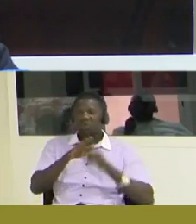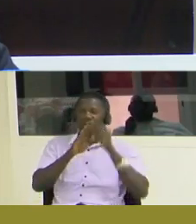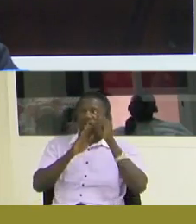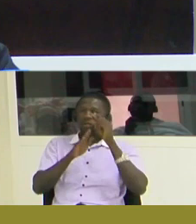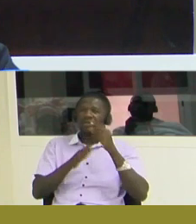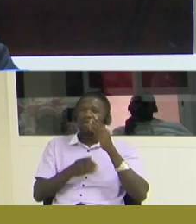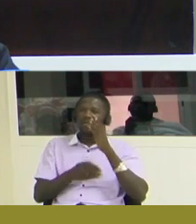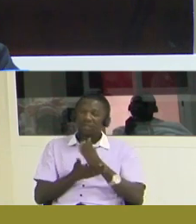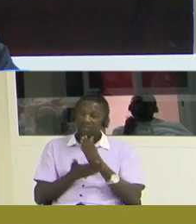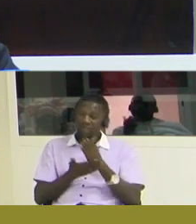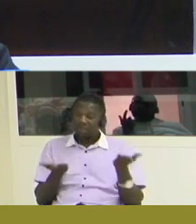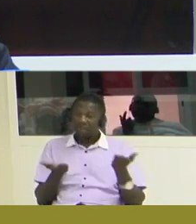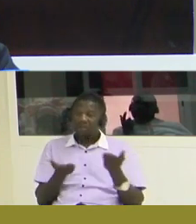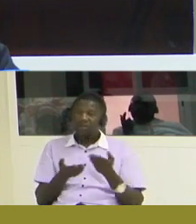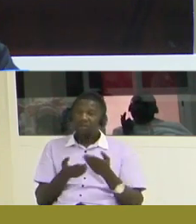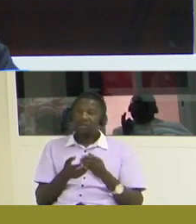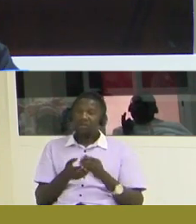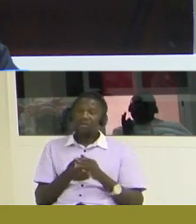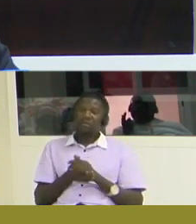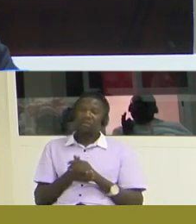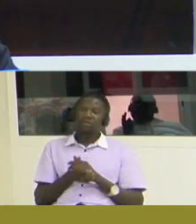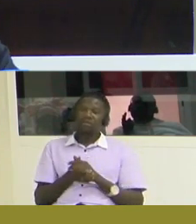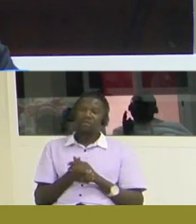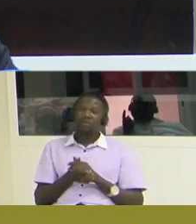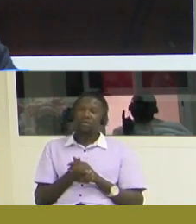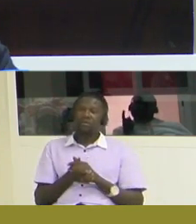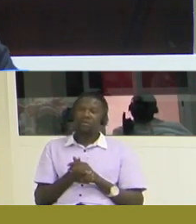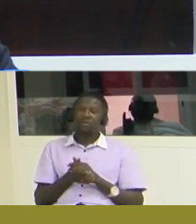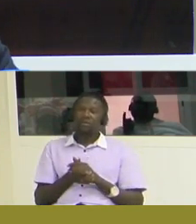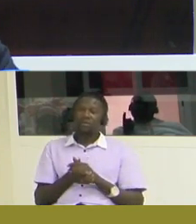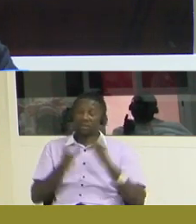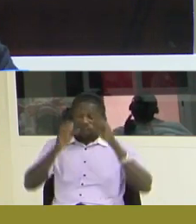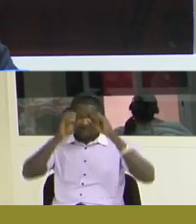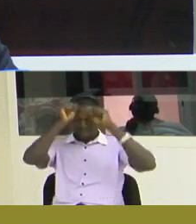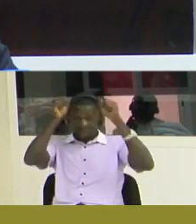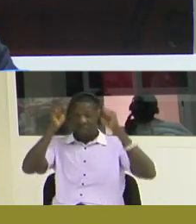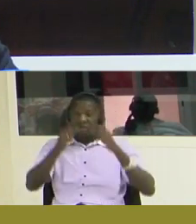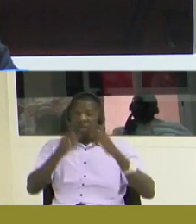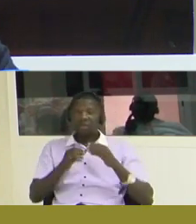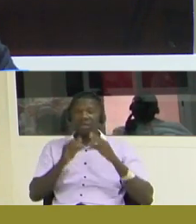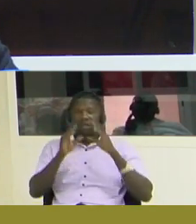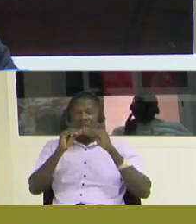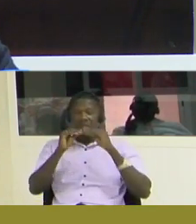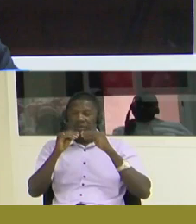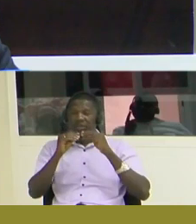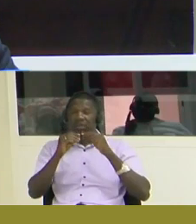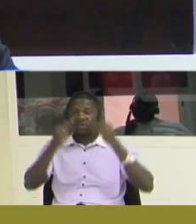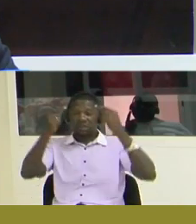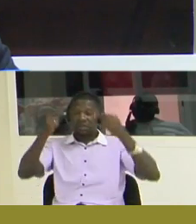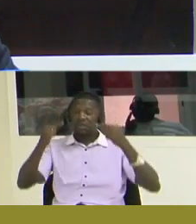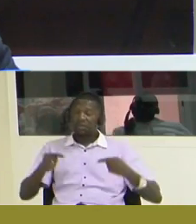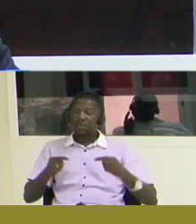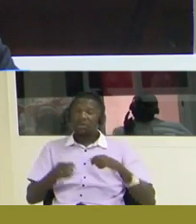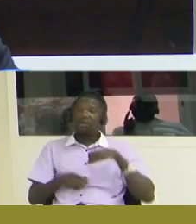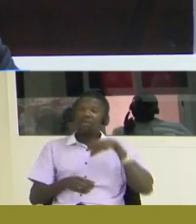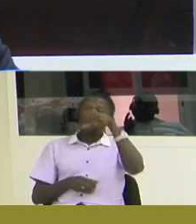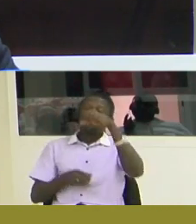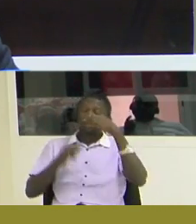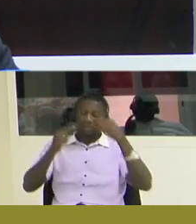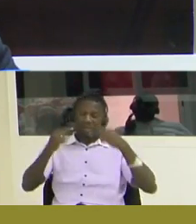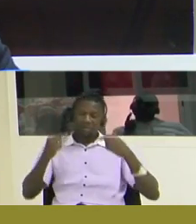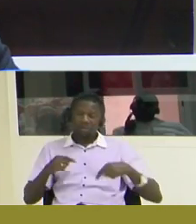is the government the government issued statements false statements about the